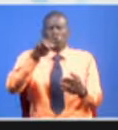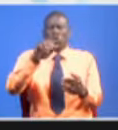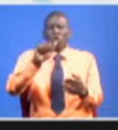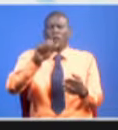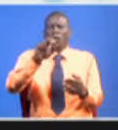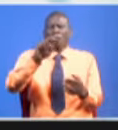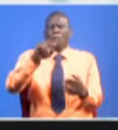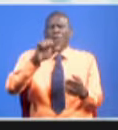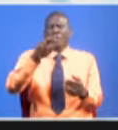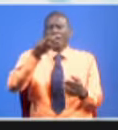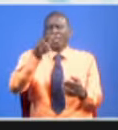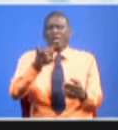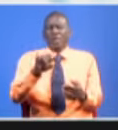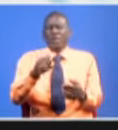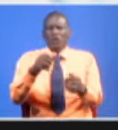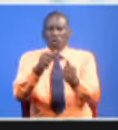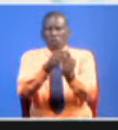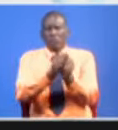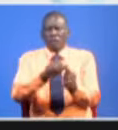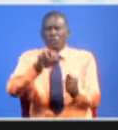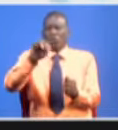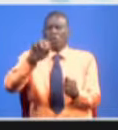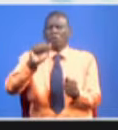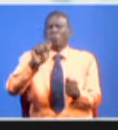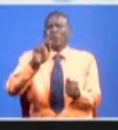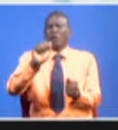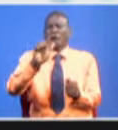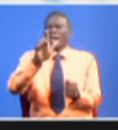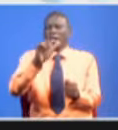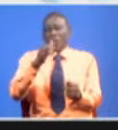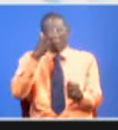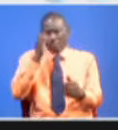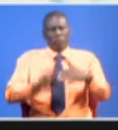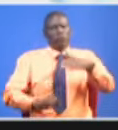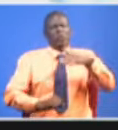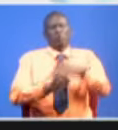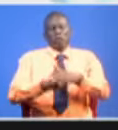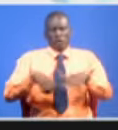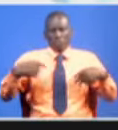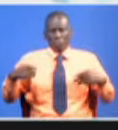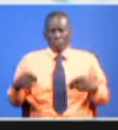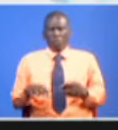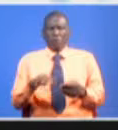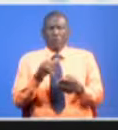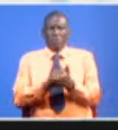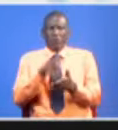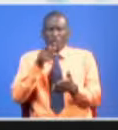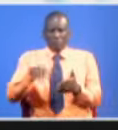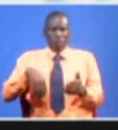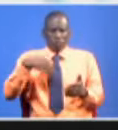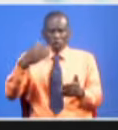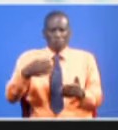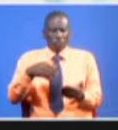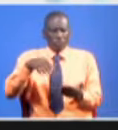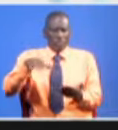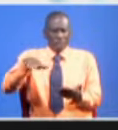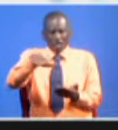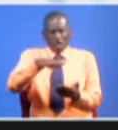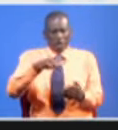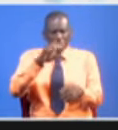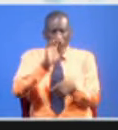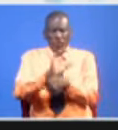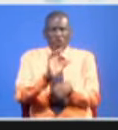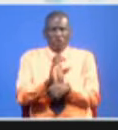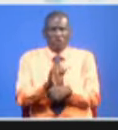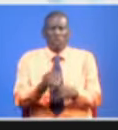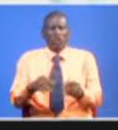David Makali and the rest because of standing for the people. That has always been the place of the church.